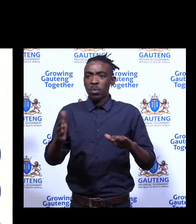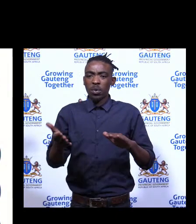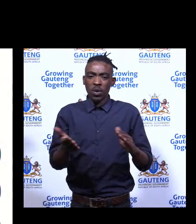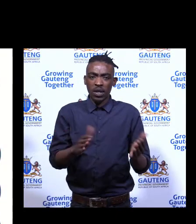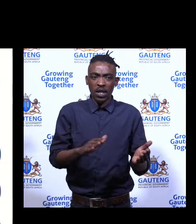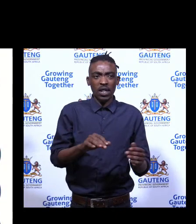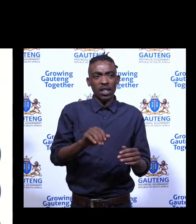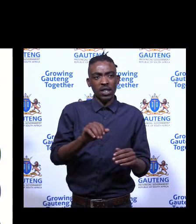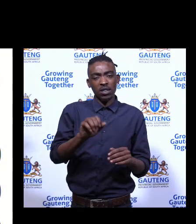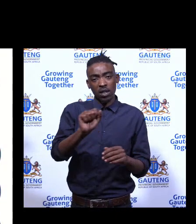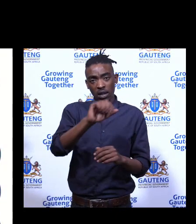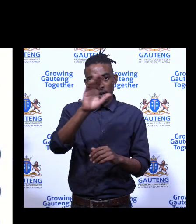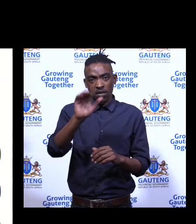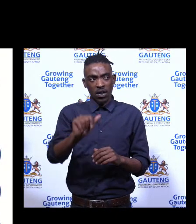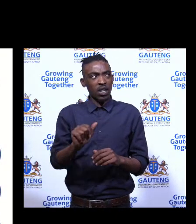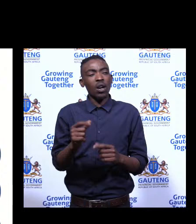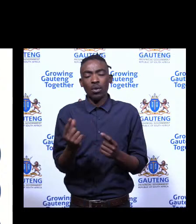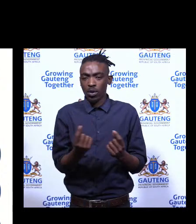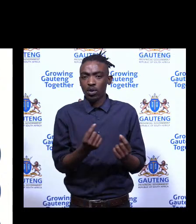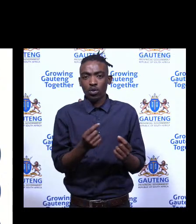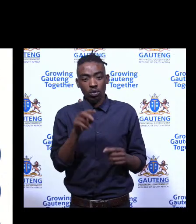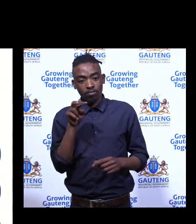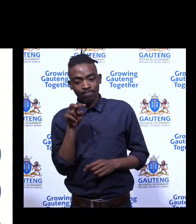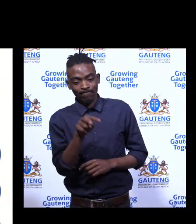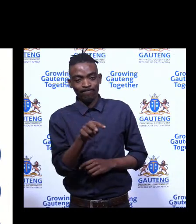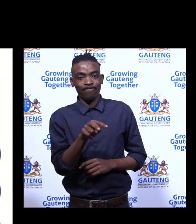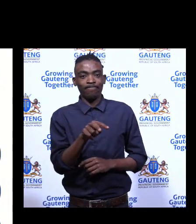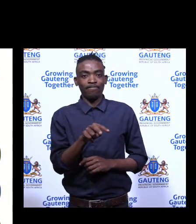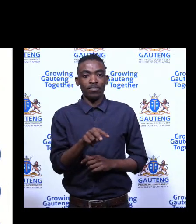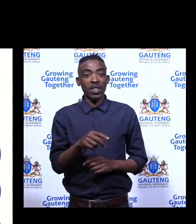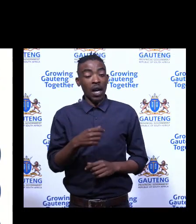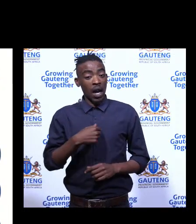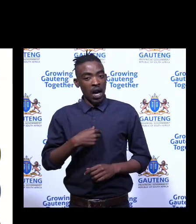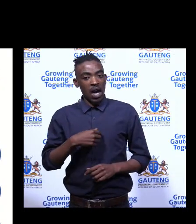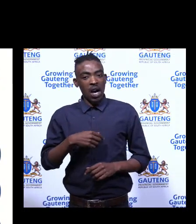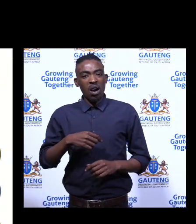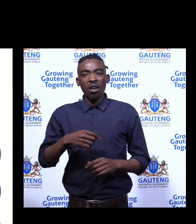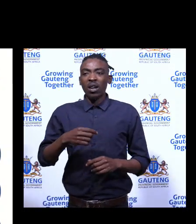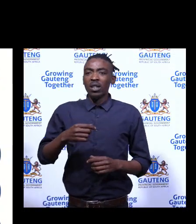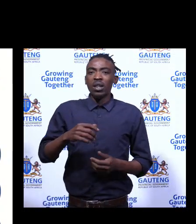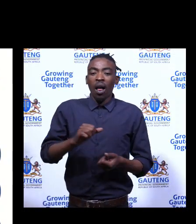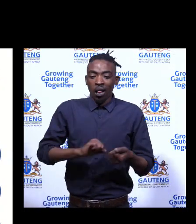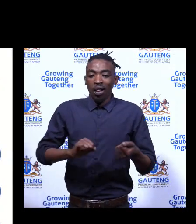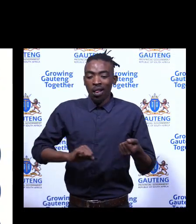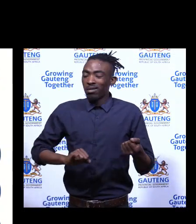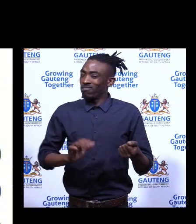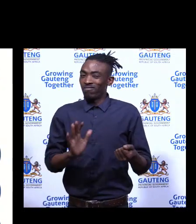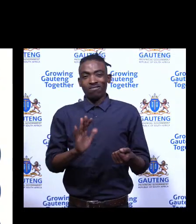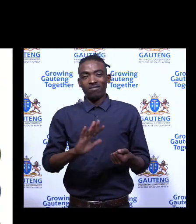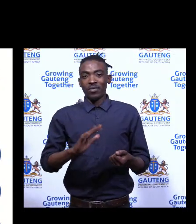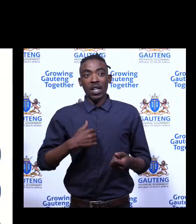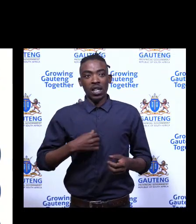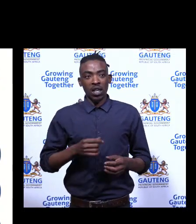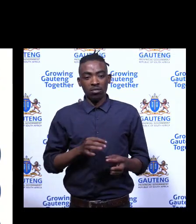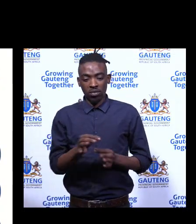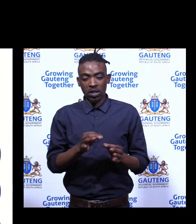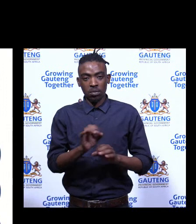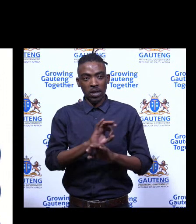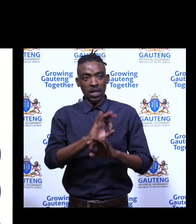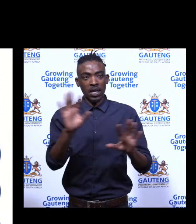even burial. And I won't spend time there, but just to show you, if you look at this